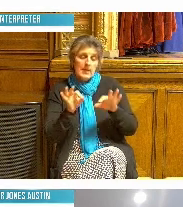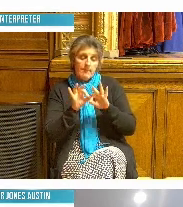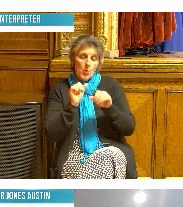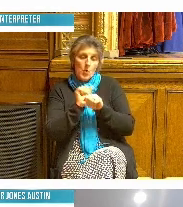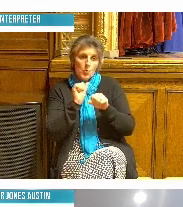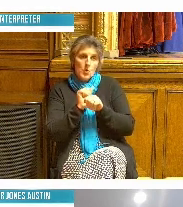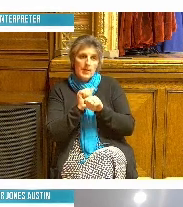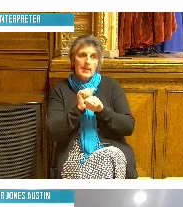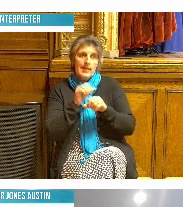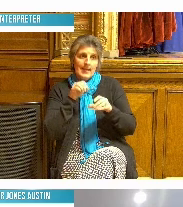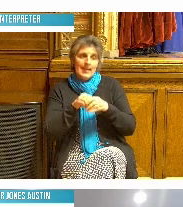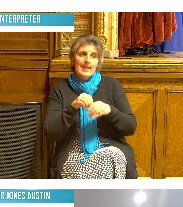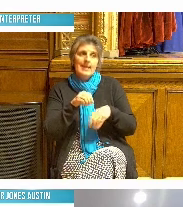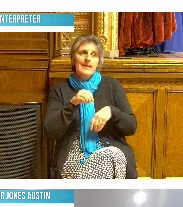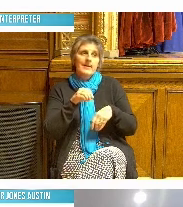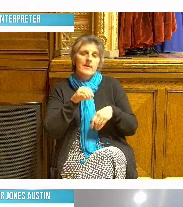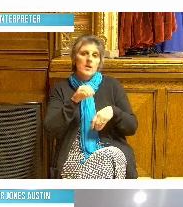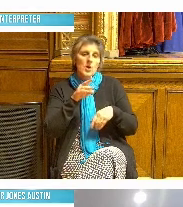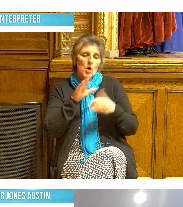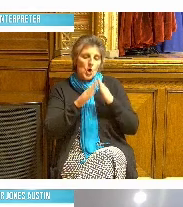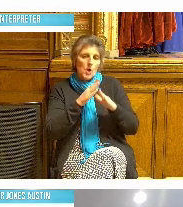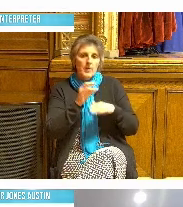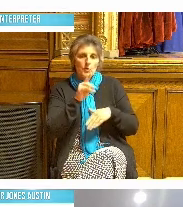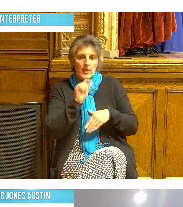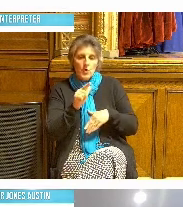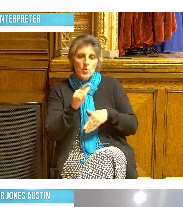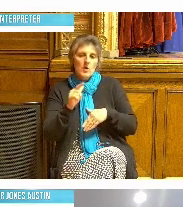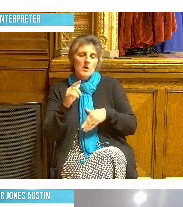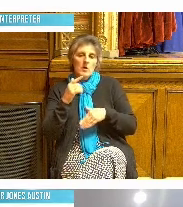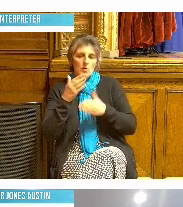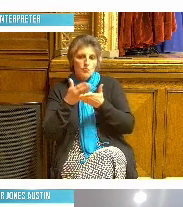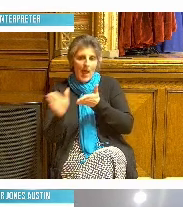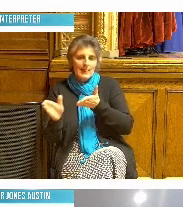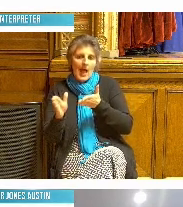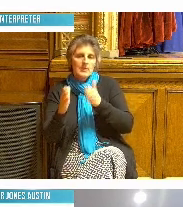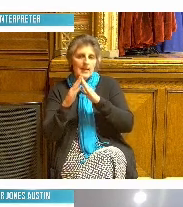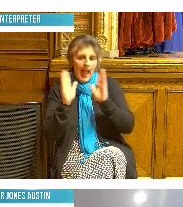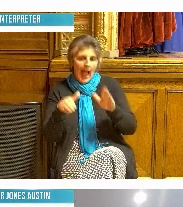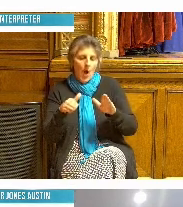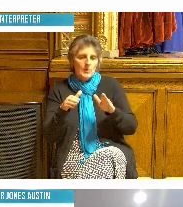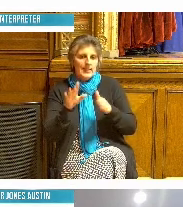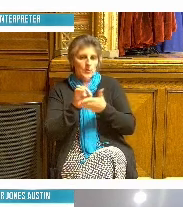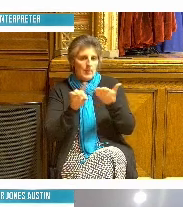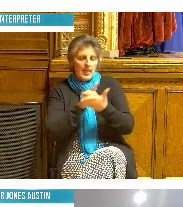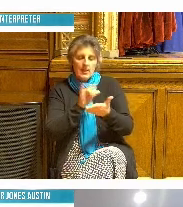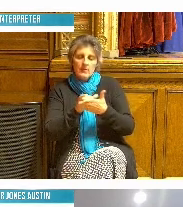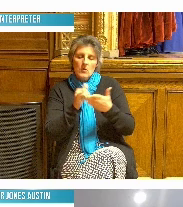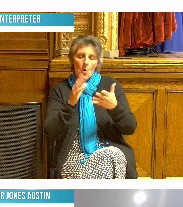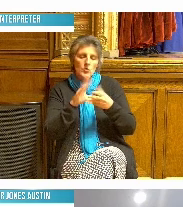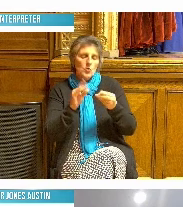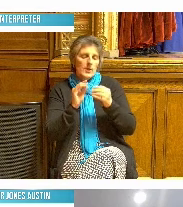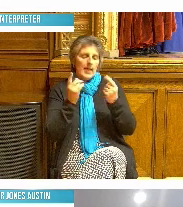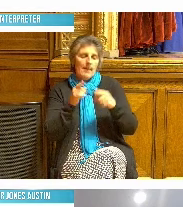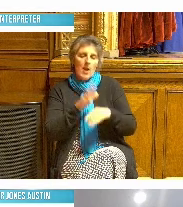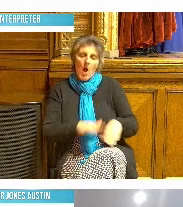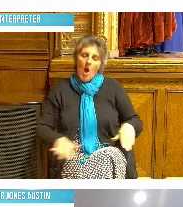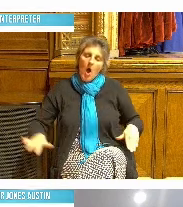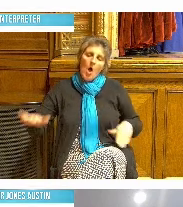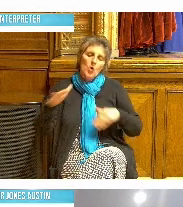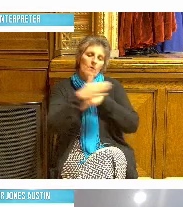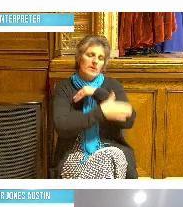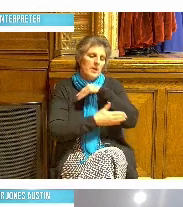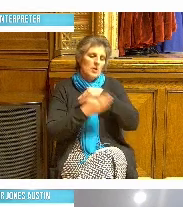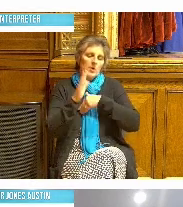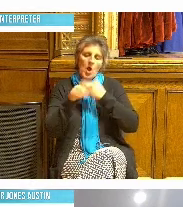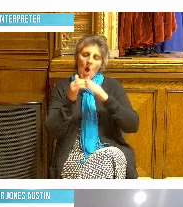in urban renewal, redlining, and other forms of housing discrimination. Those stories happened all over the country, all over the state of New